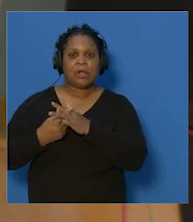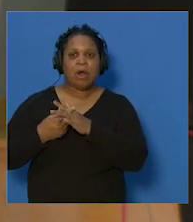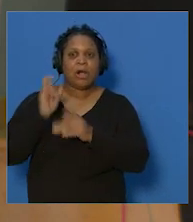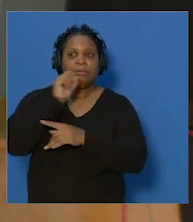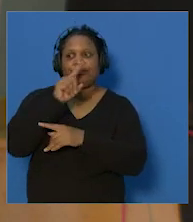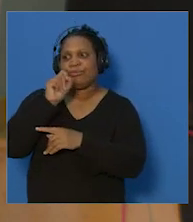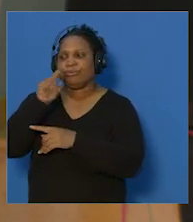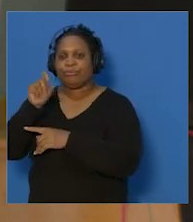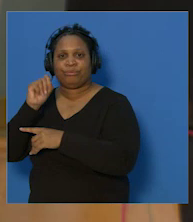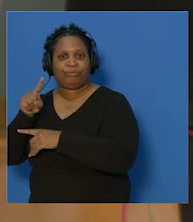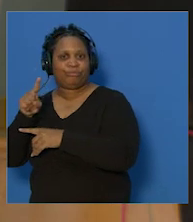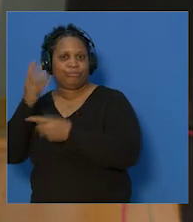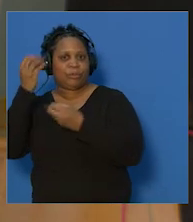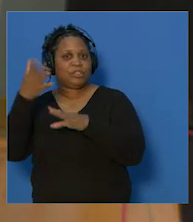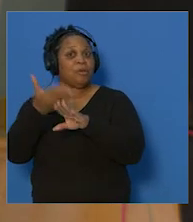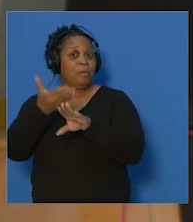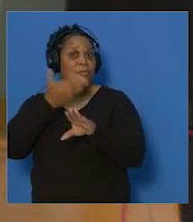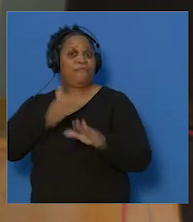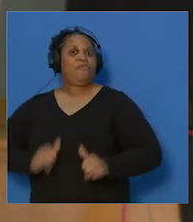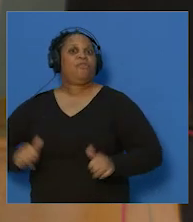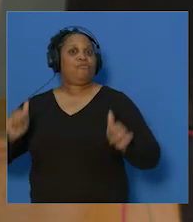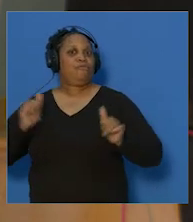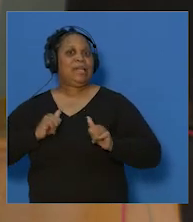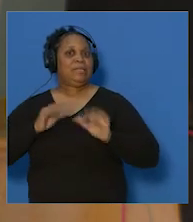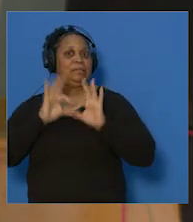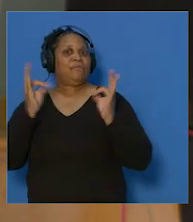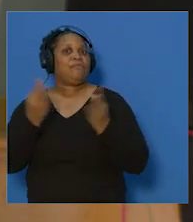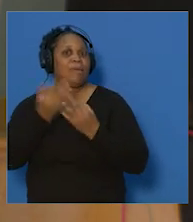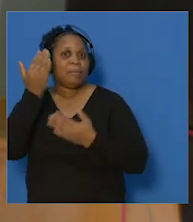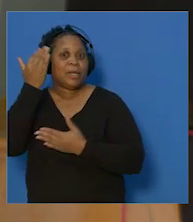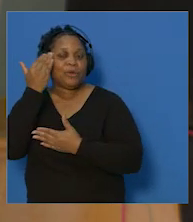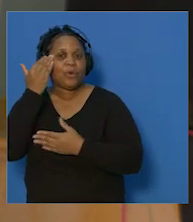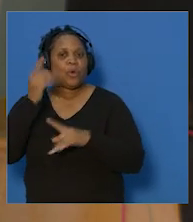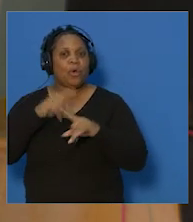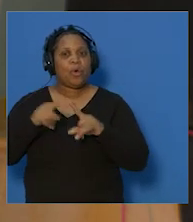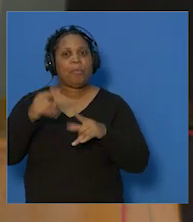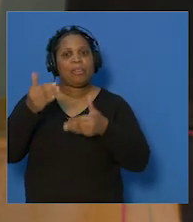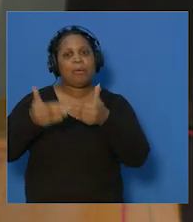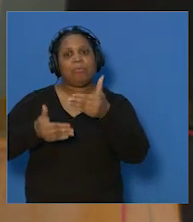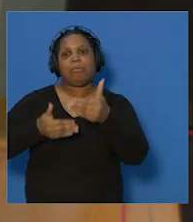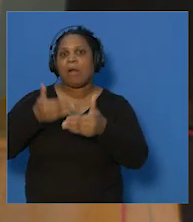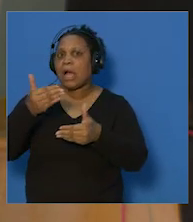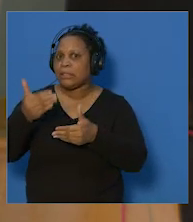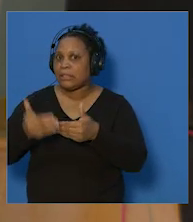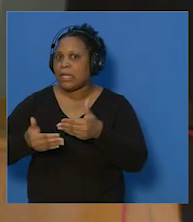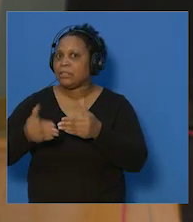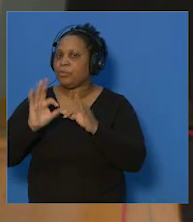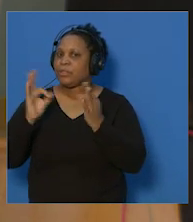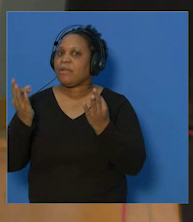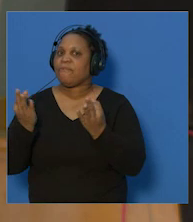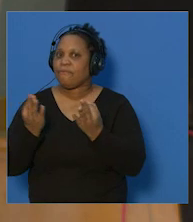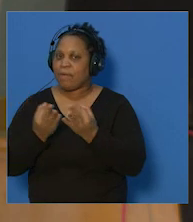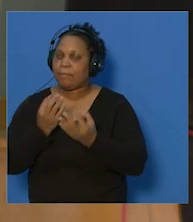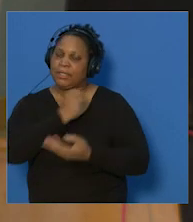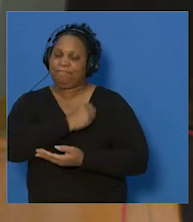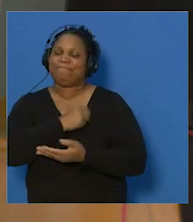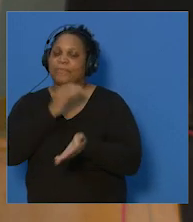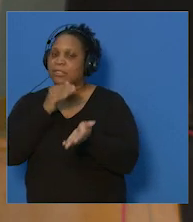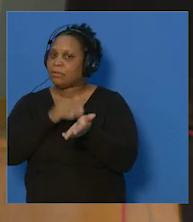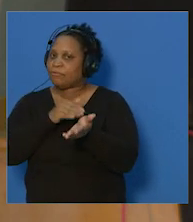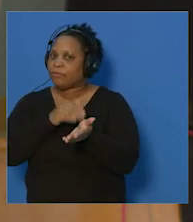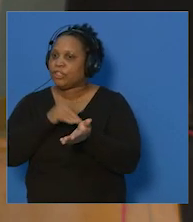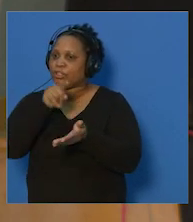releasing information before the residents knew and the family members knew. But the process was for the family members, the physicians